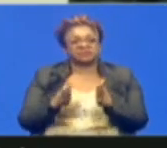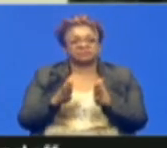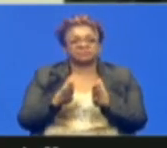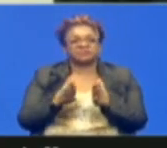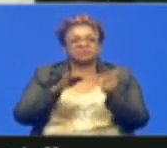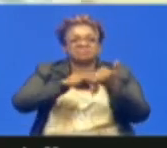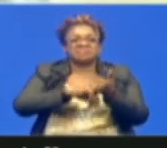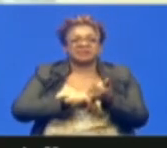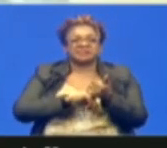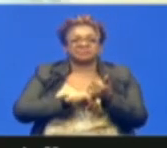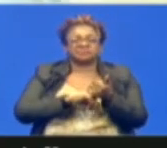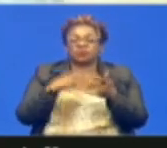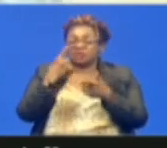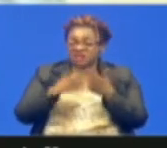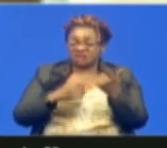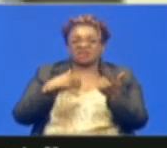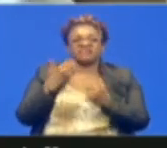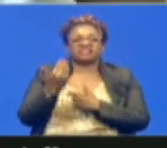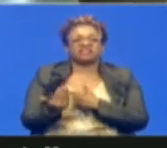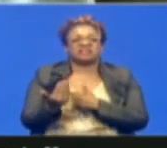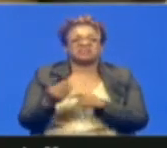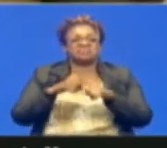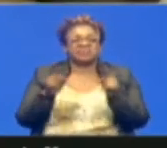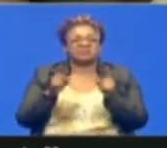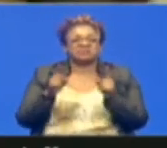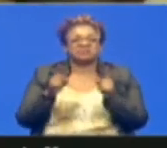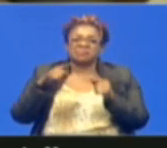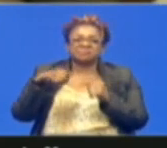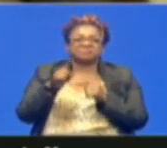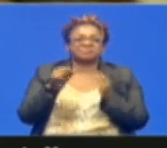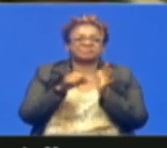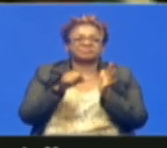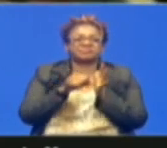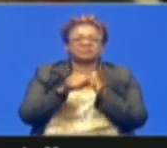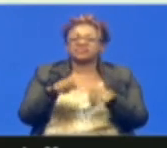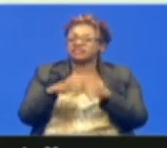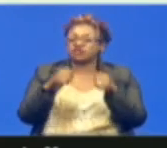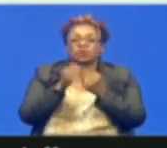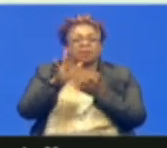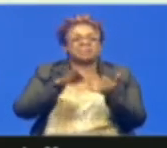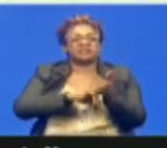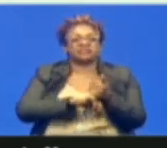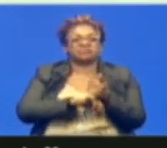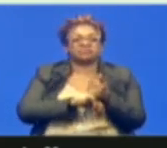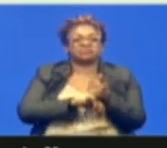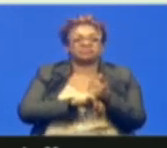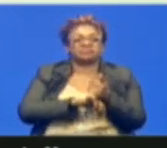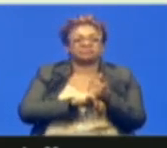have a child together. But she says Kalela's insecurities destroyed their marriage. Ndio